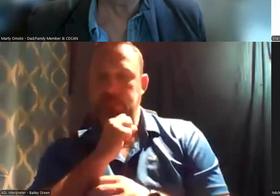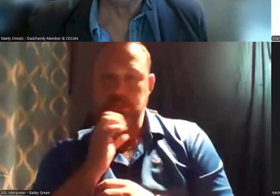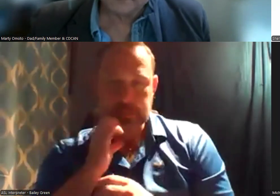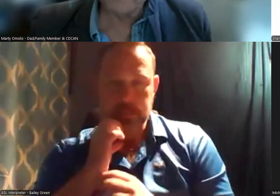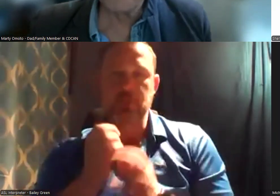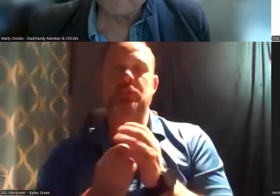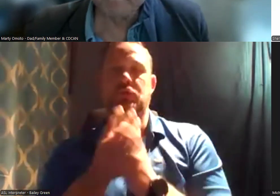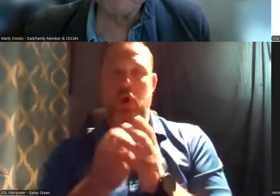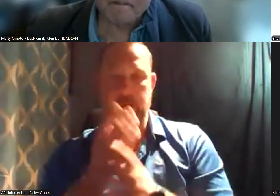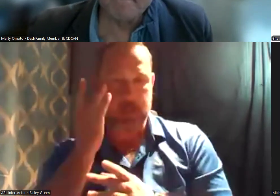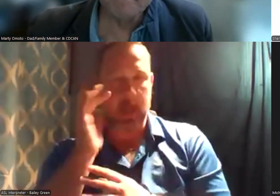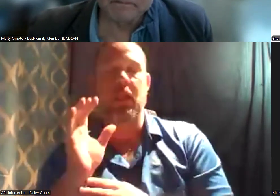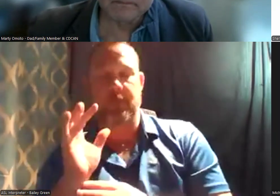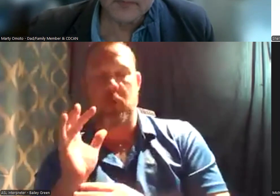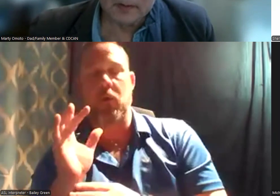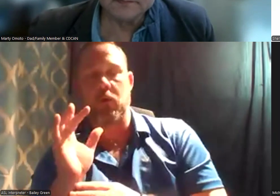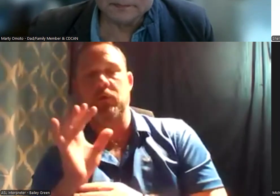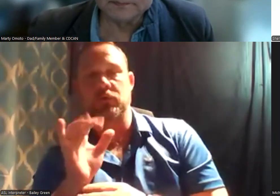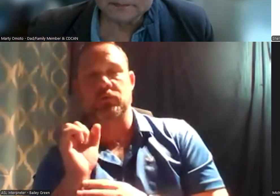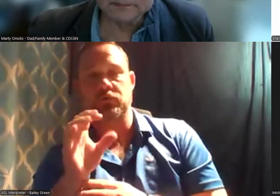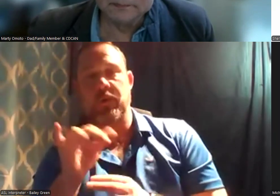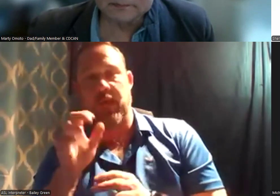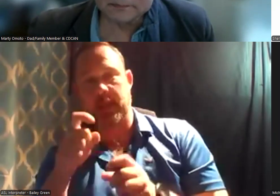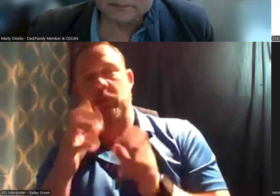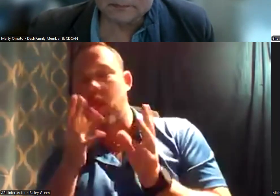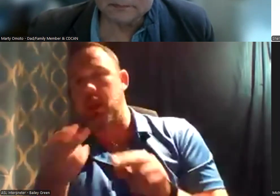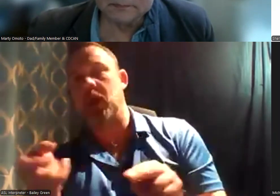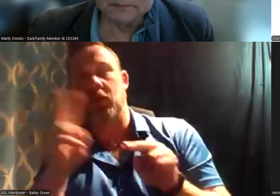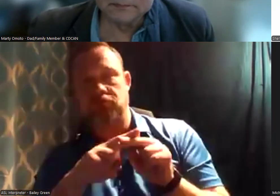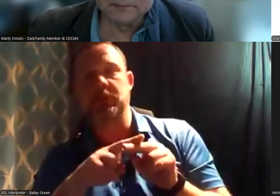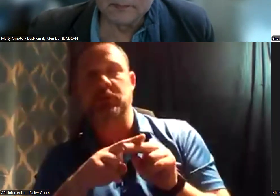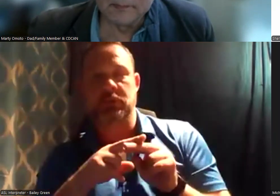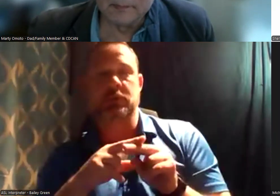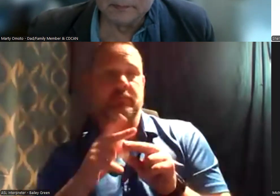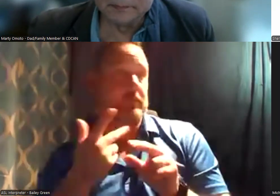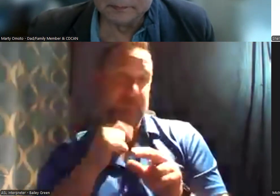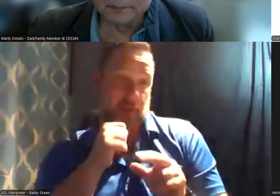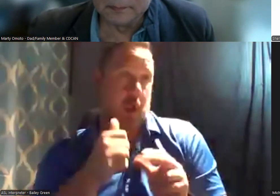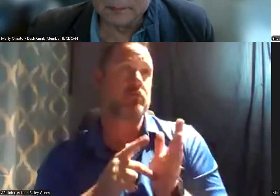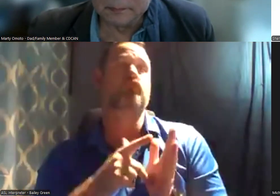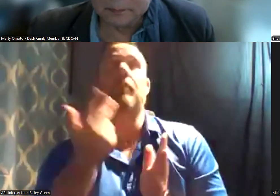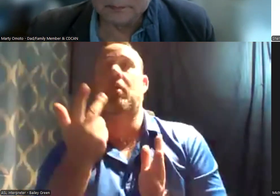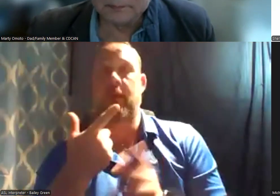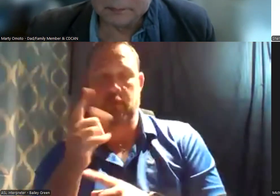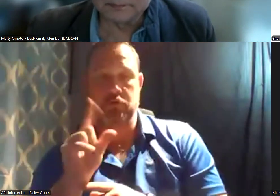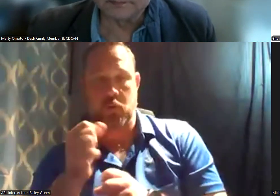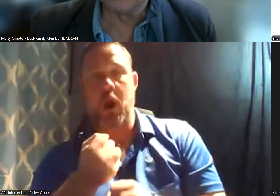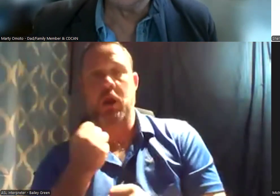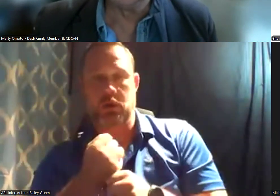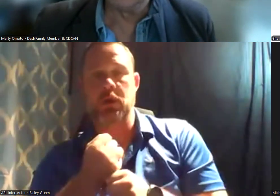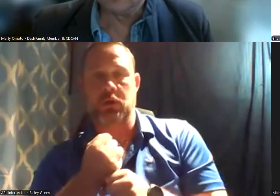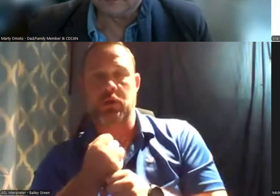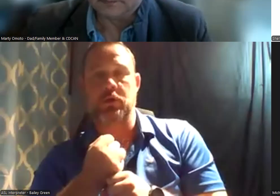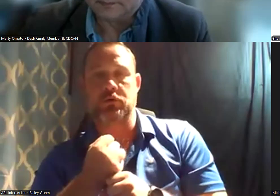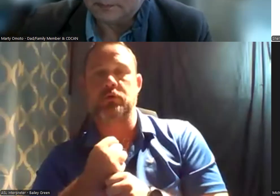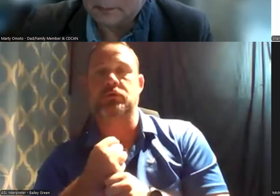in California. So that need's going to increase and if not triple over the next 20 years. And so we need to be